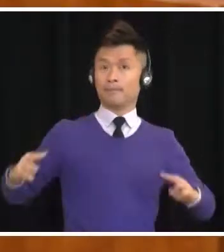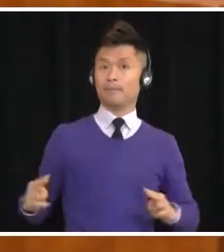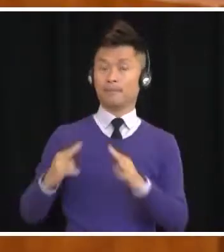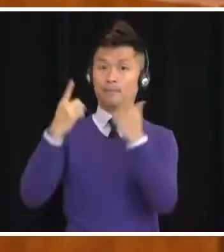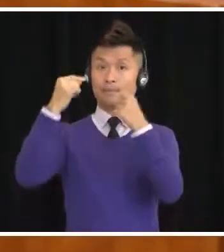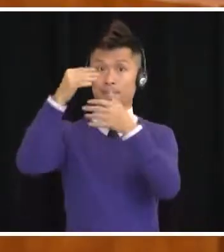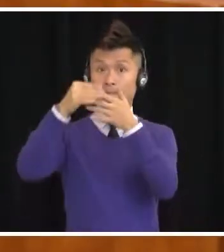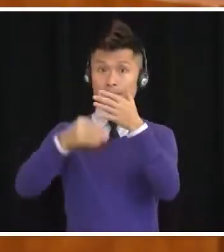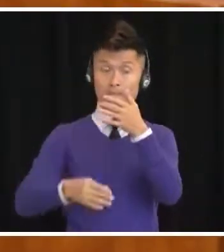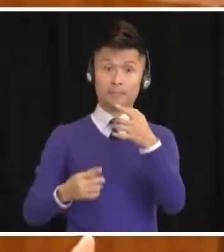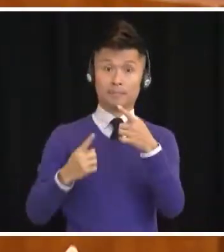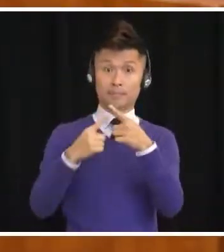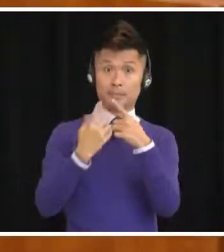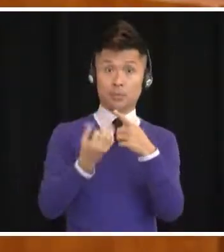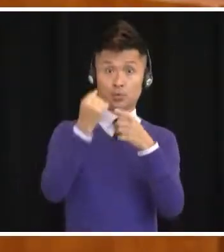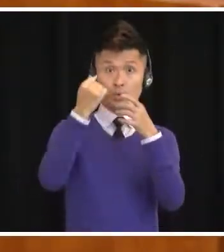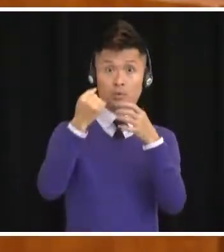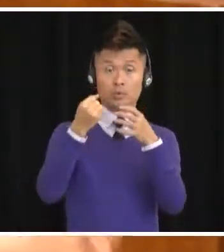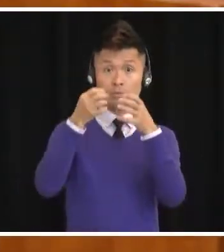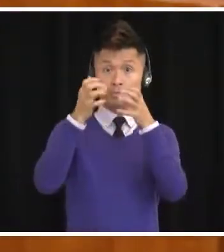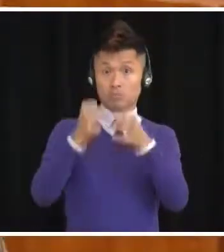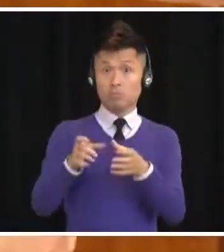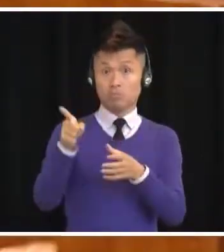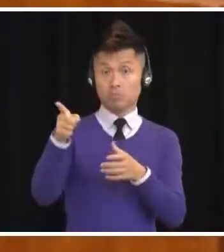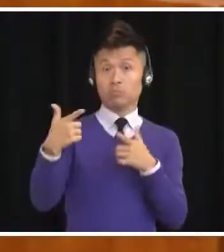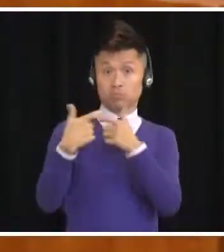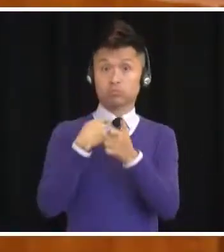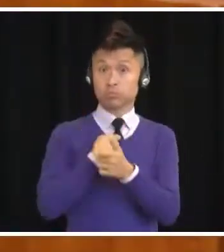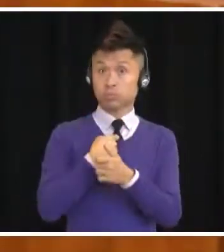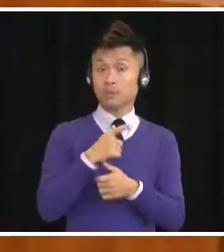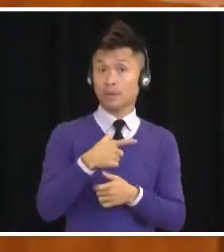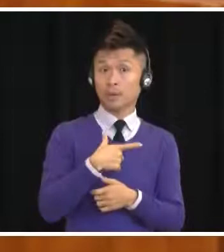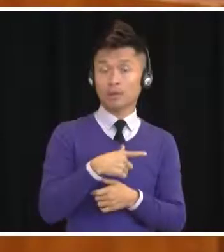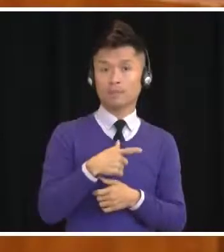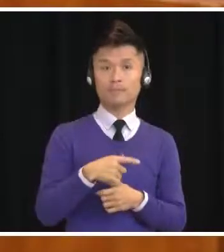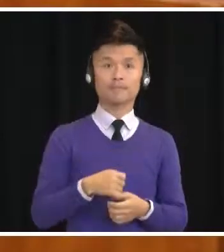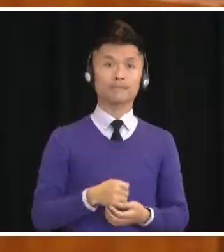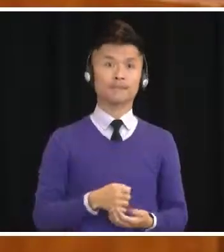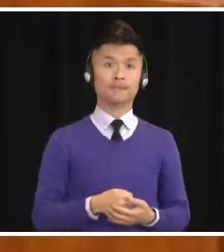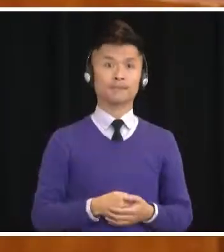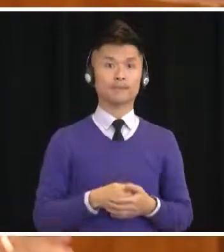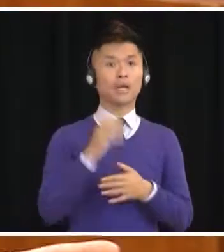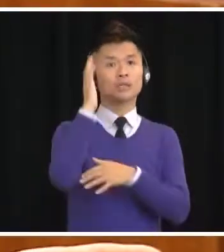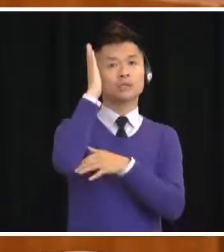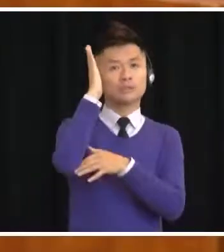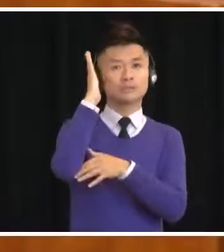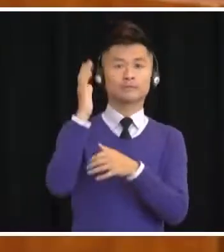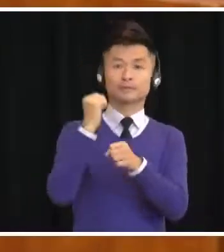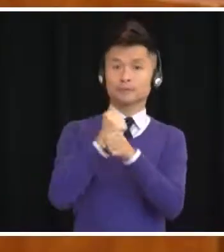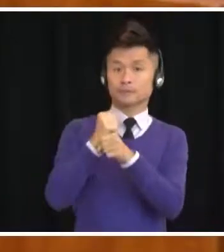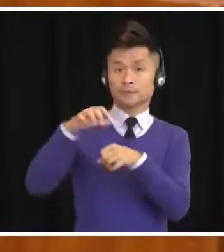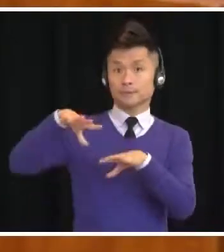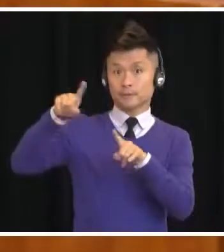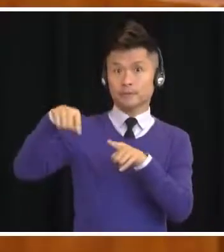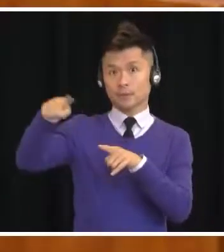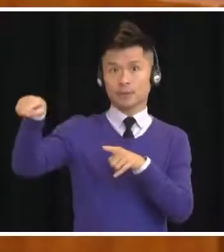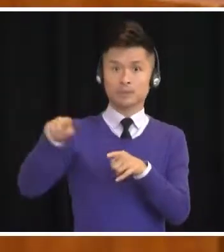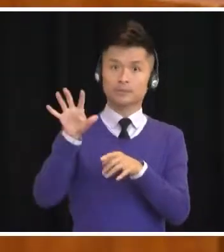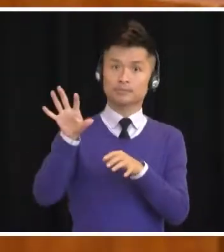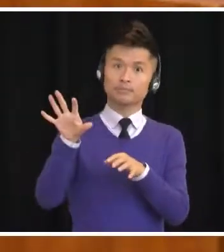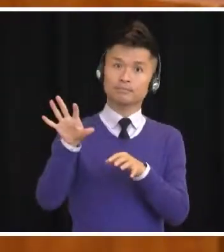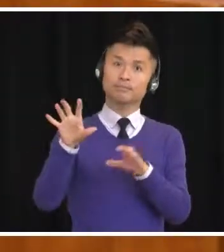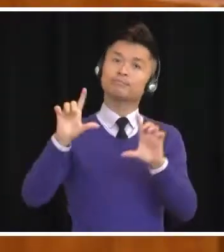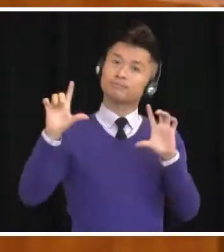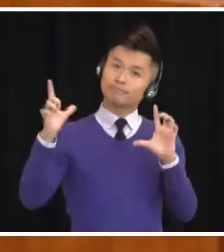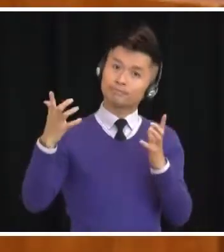Should Taiwan set up a national human rights commission in line with the Paris